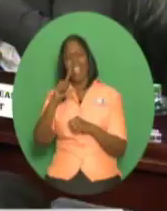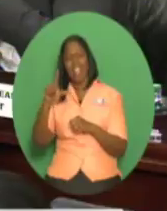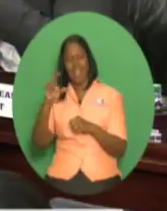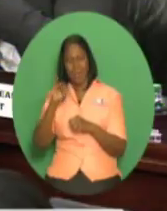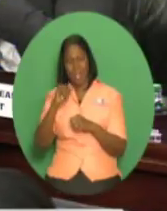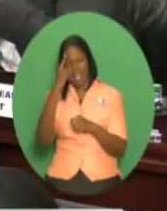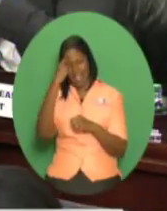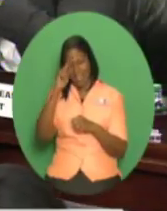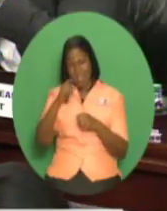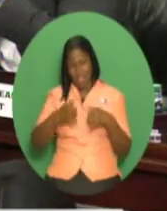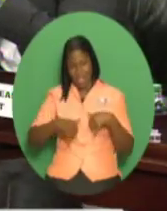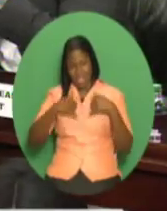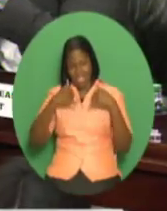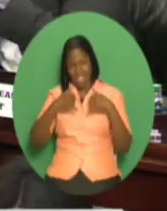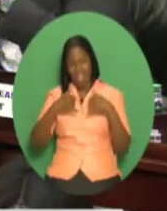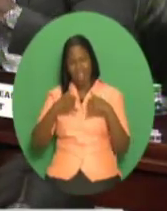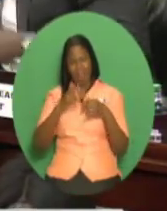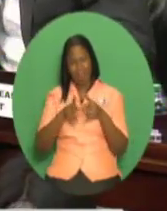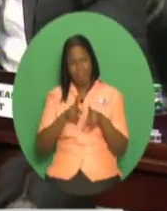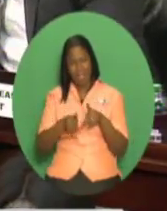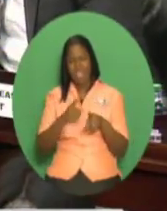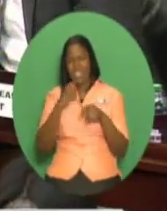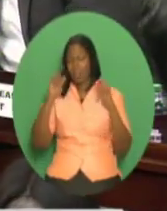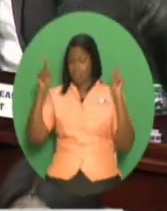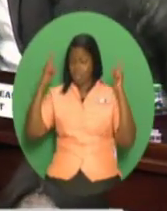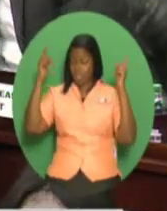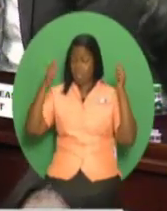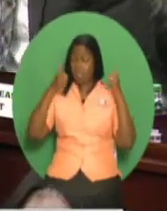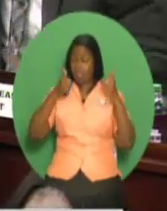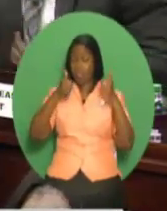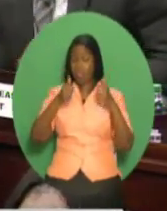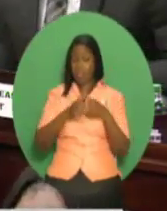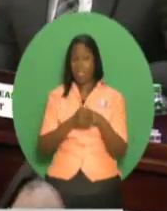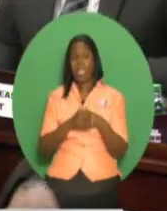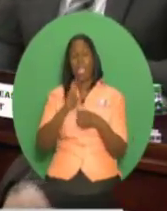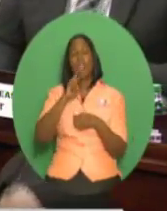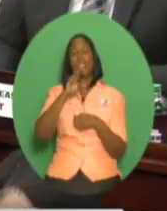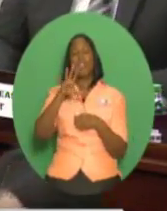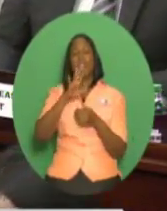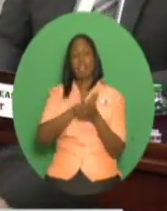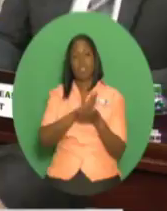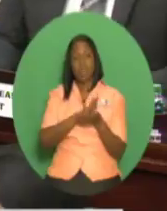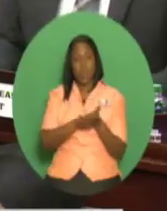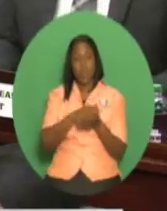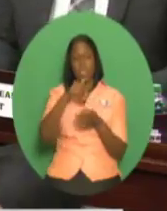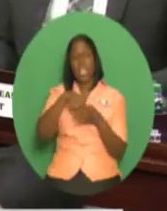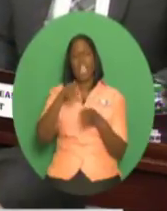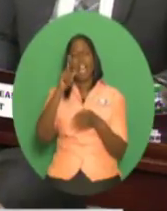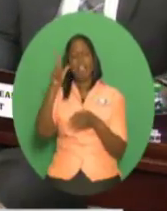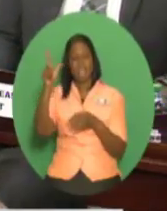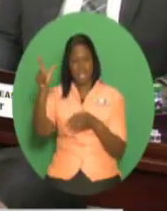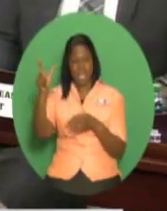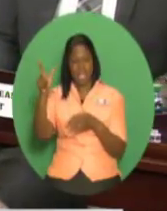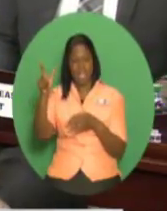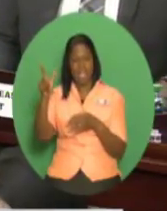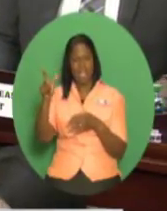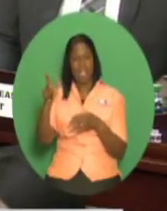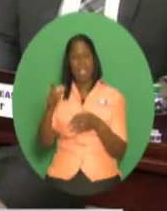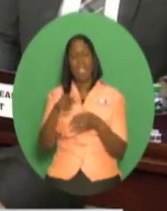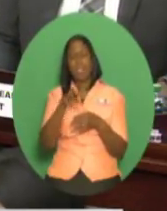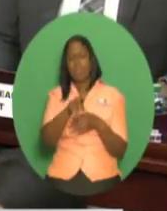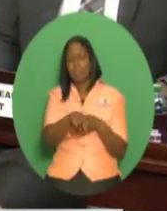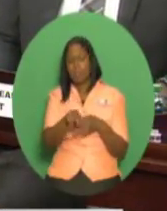very successful. Madam Speaker, 25 schools in the Lavantil area have been identified.